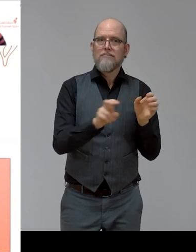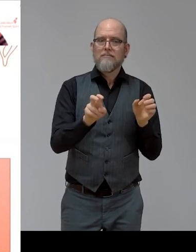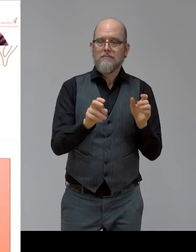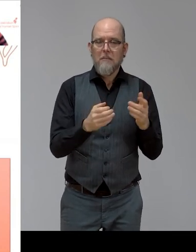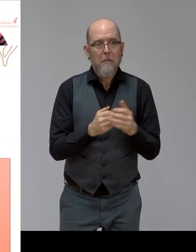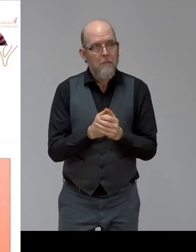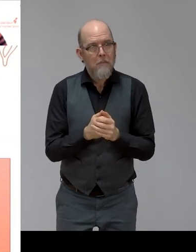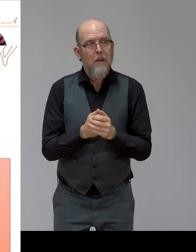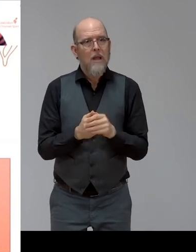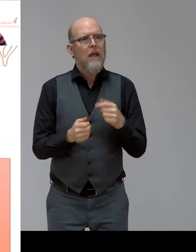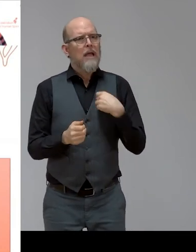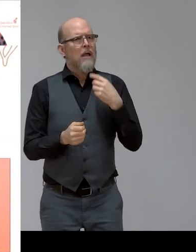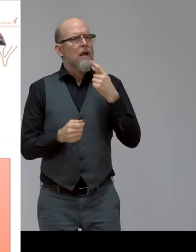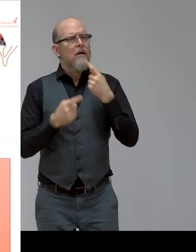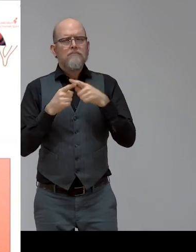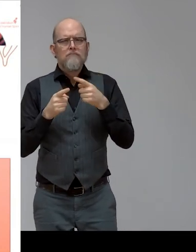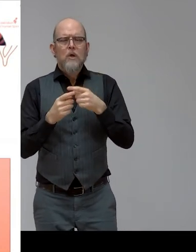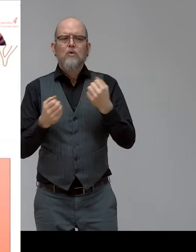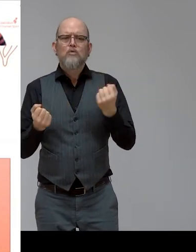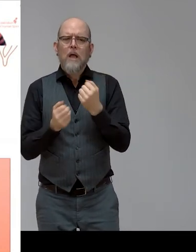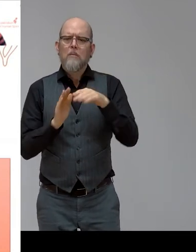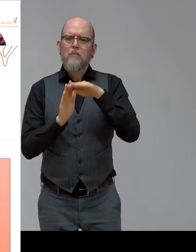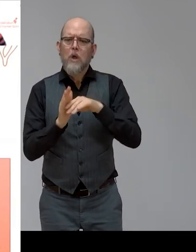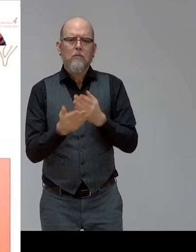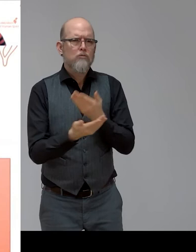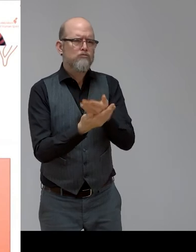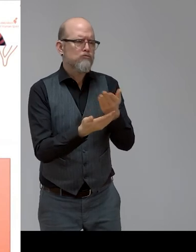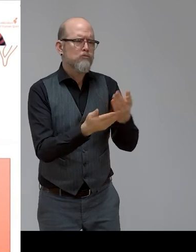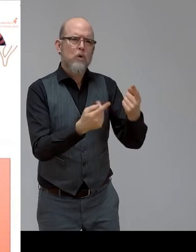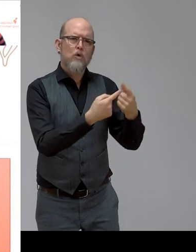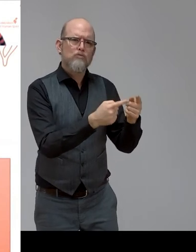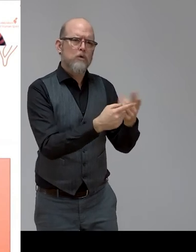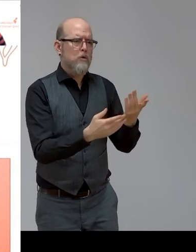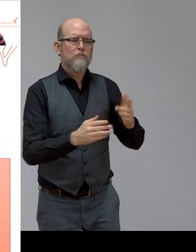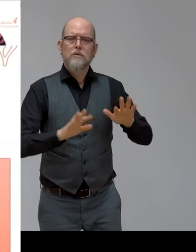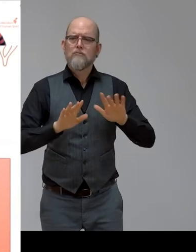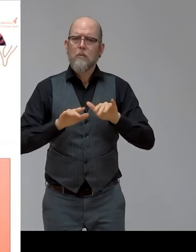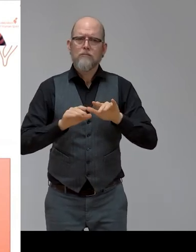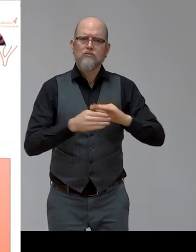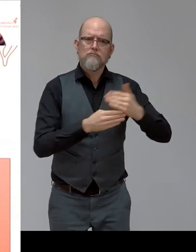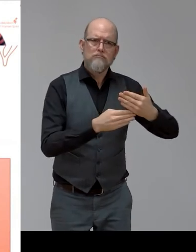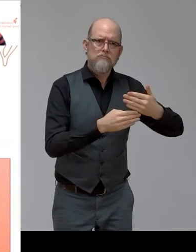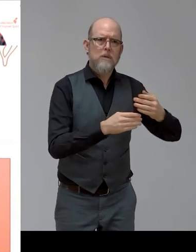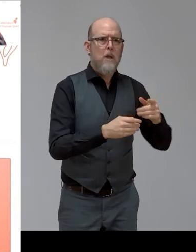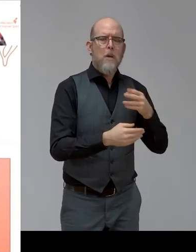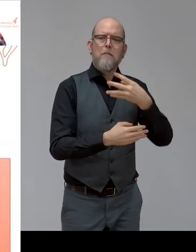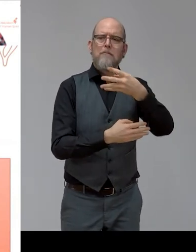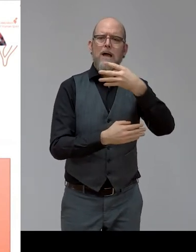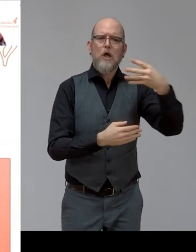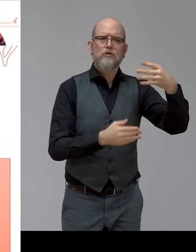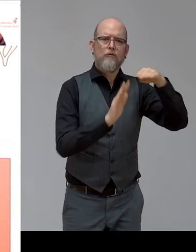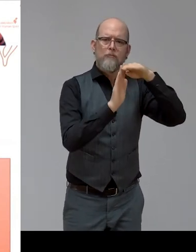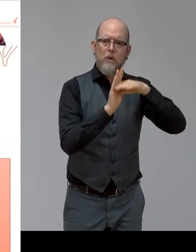exercises, concepts ranging from computer basics, Microsoft tools, and internet to practice over and over again. iTool